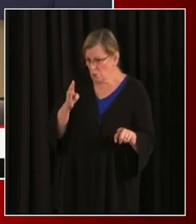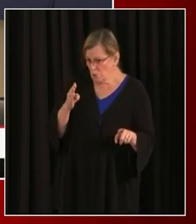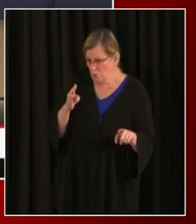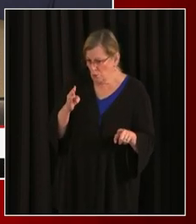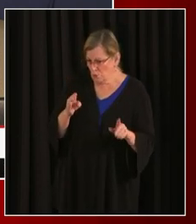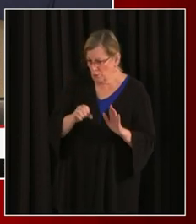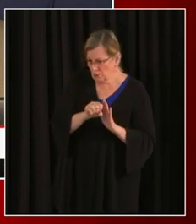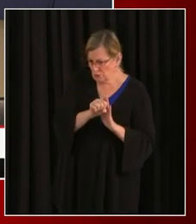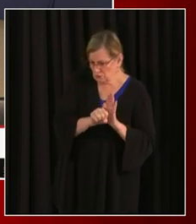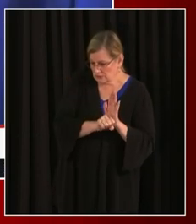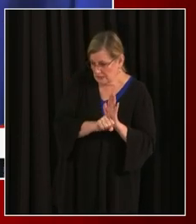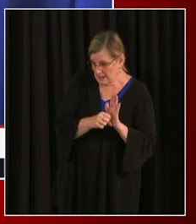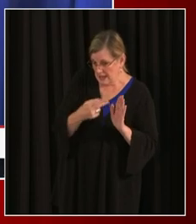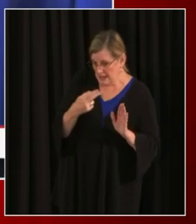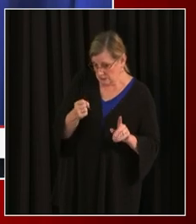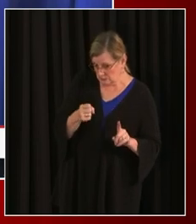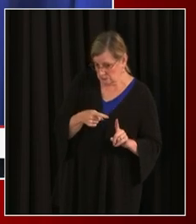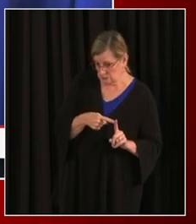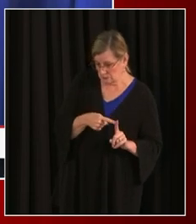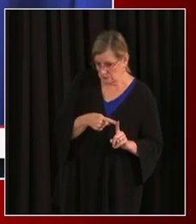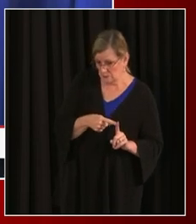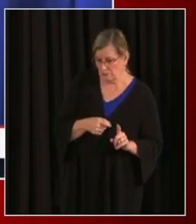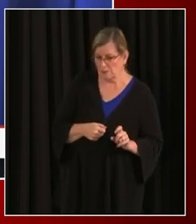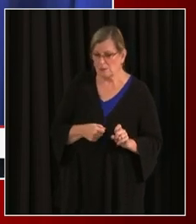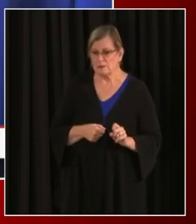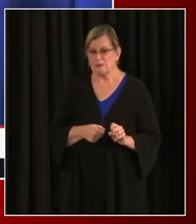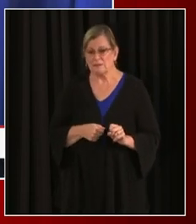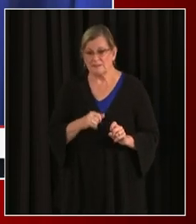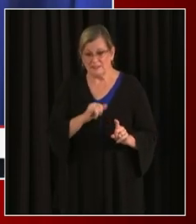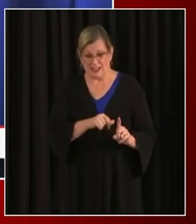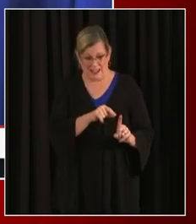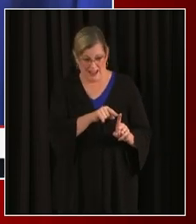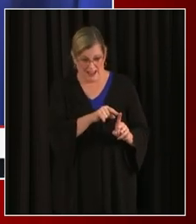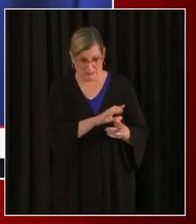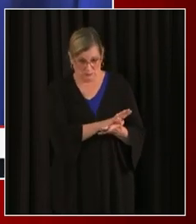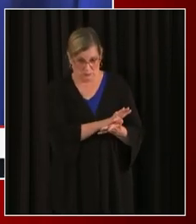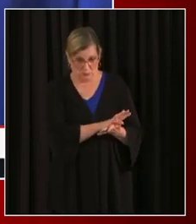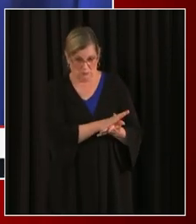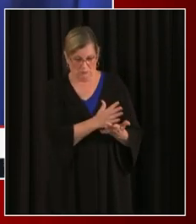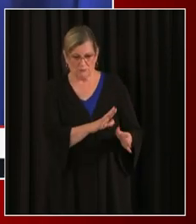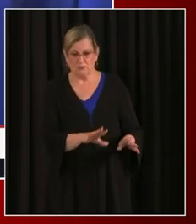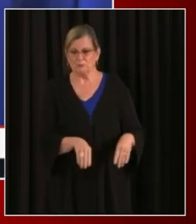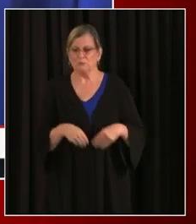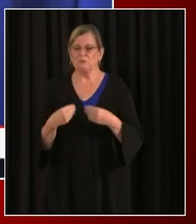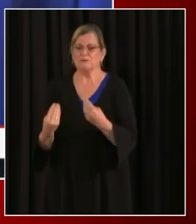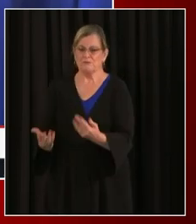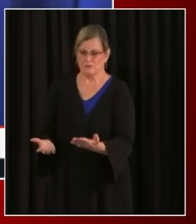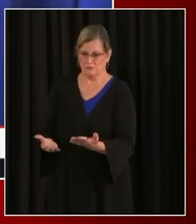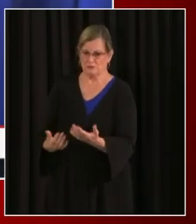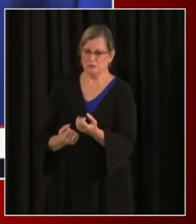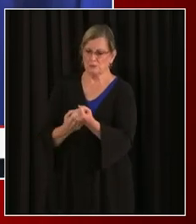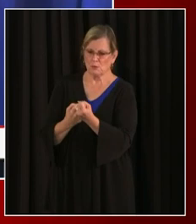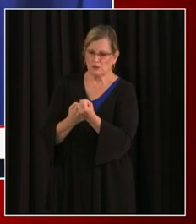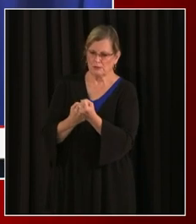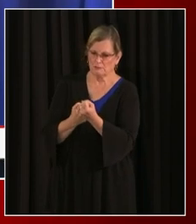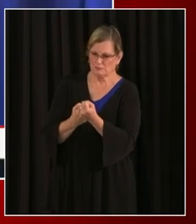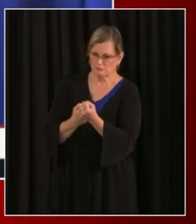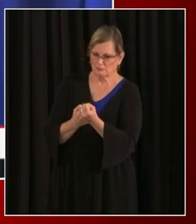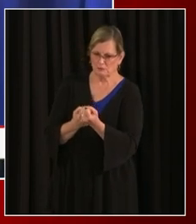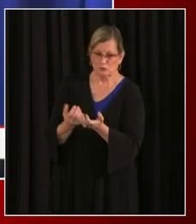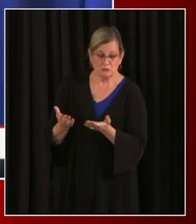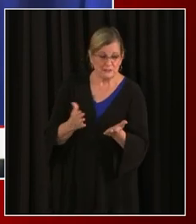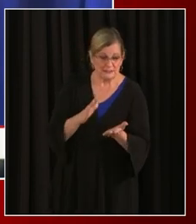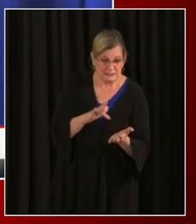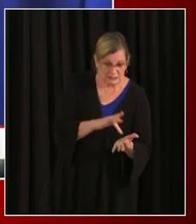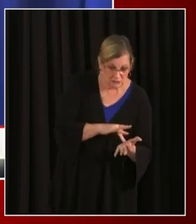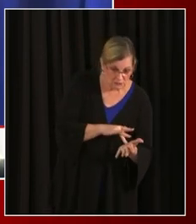of October, we'll be providing services to students via our Student Services Support Centers and also through